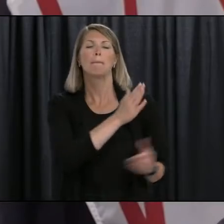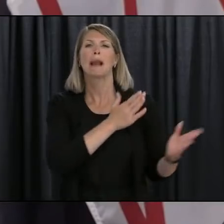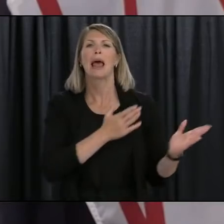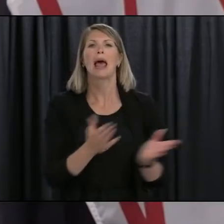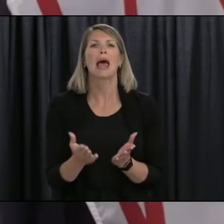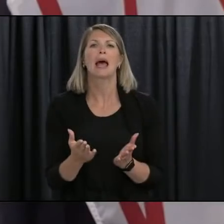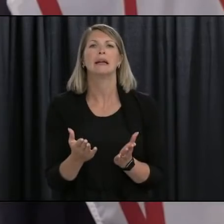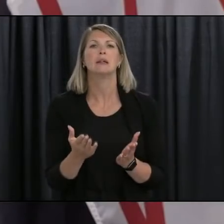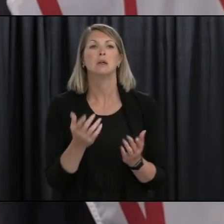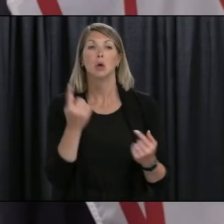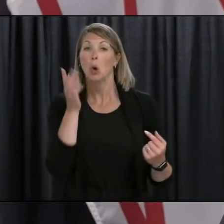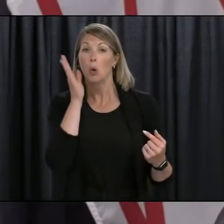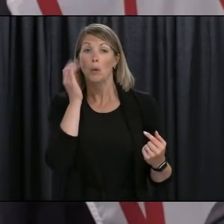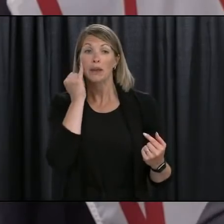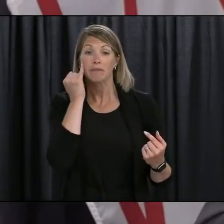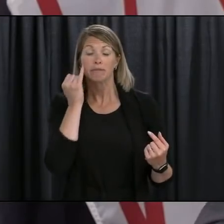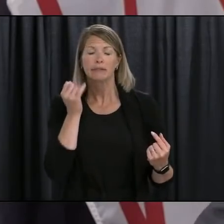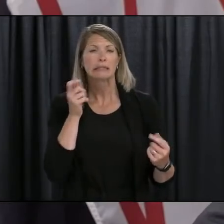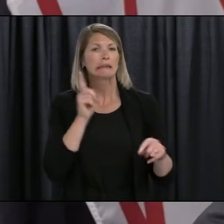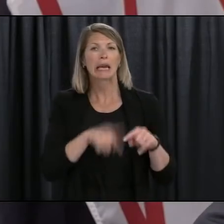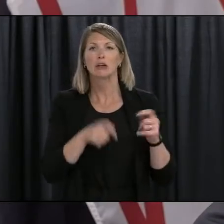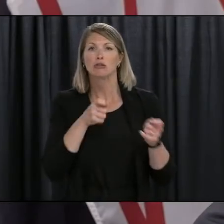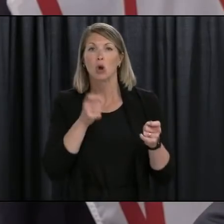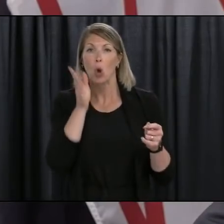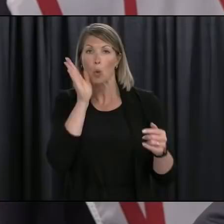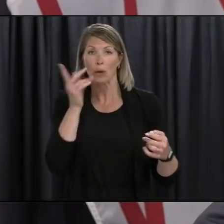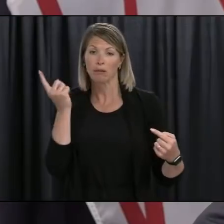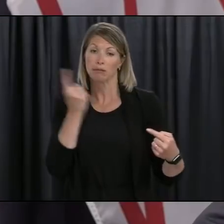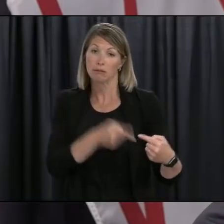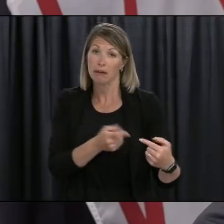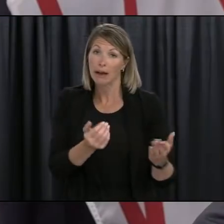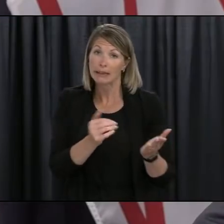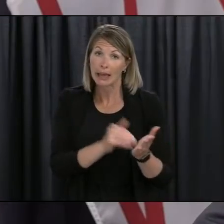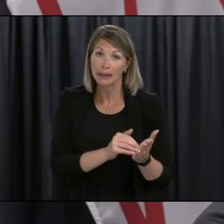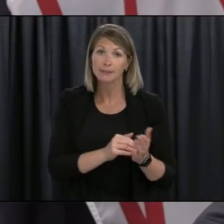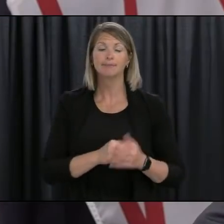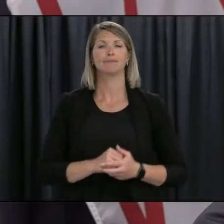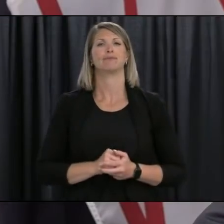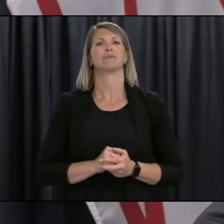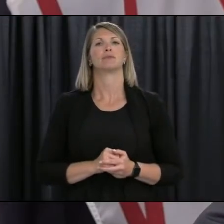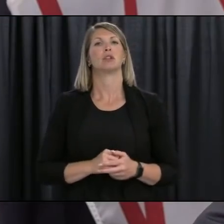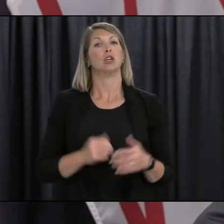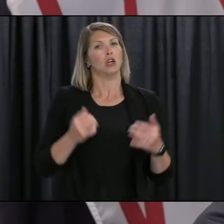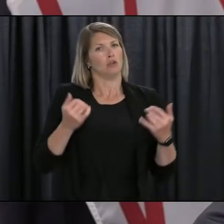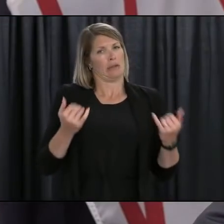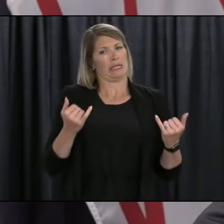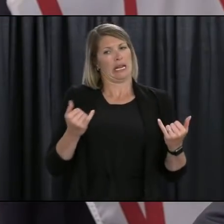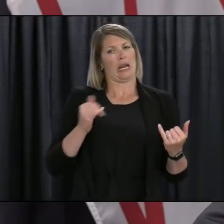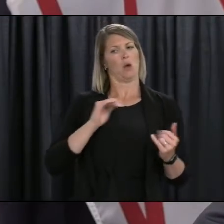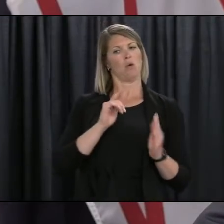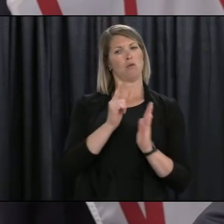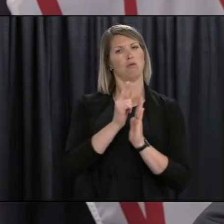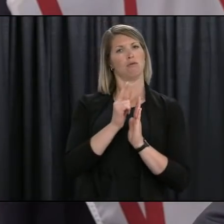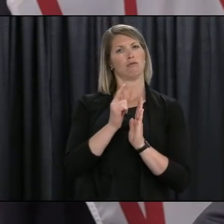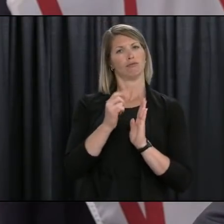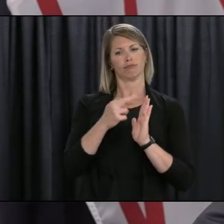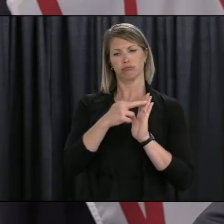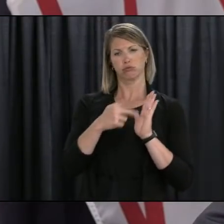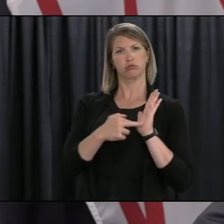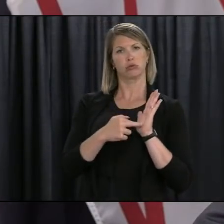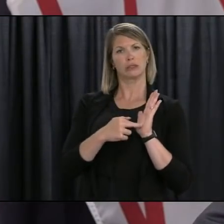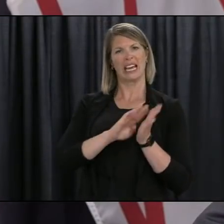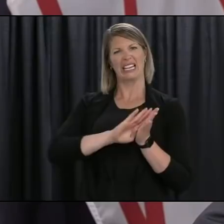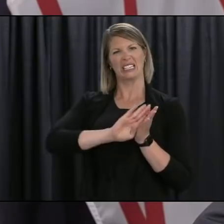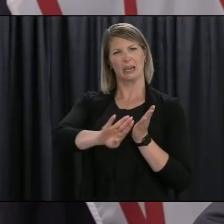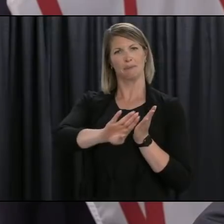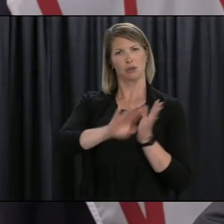first and foremost, I think we need to look at where we are now. So right now we have a very good exemption order in place that has been made traveling